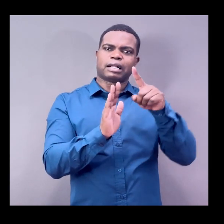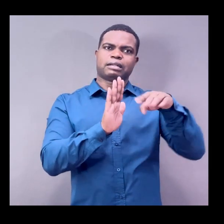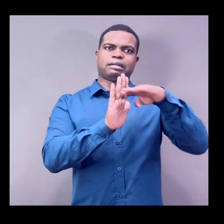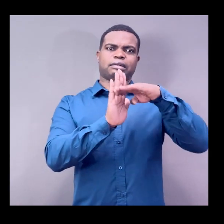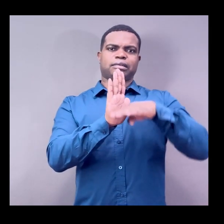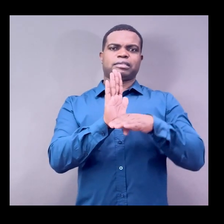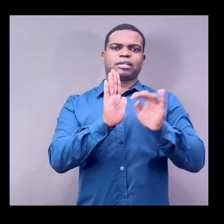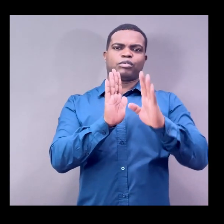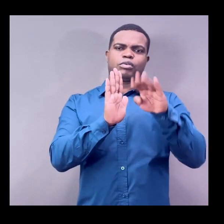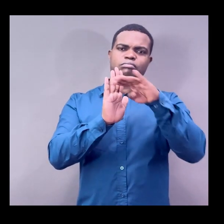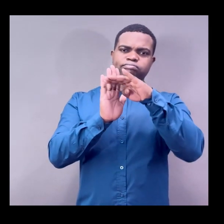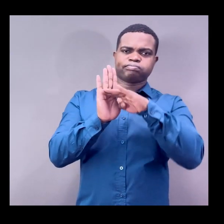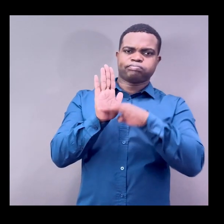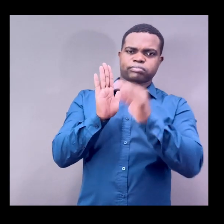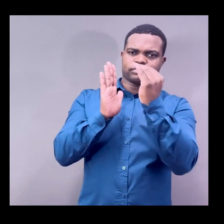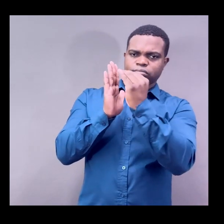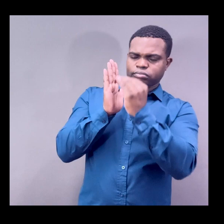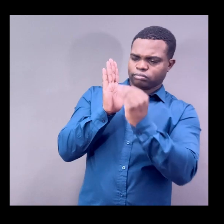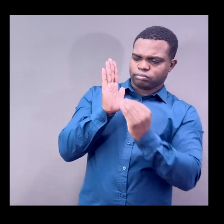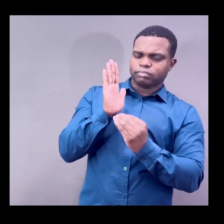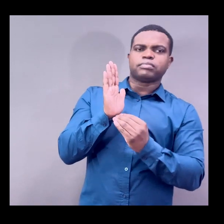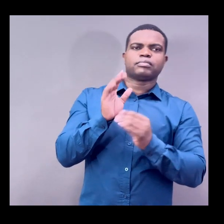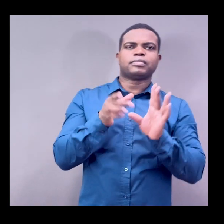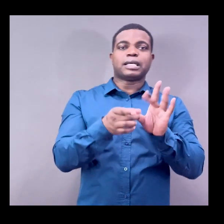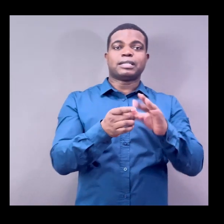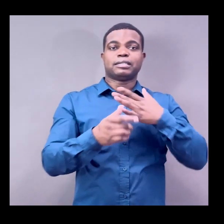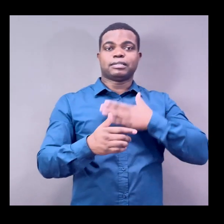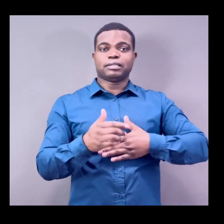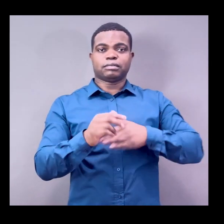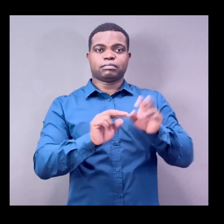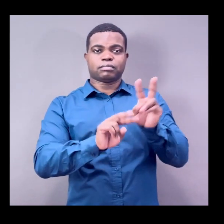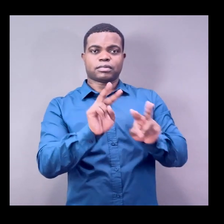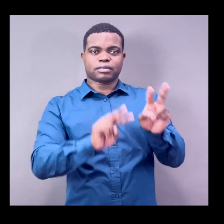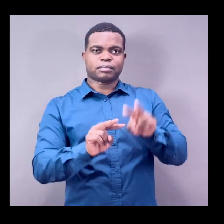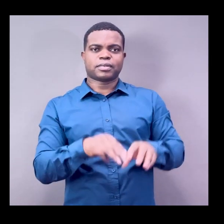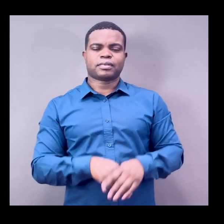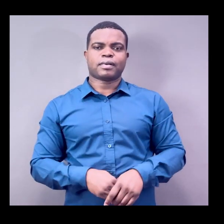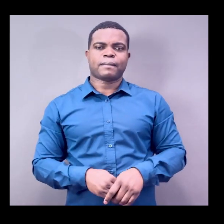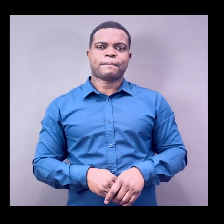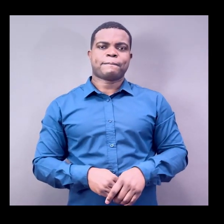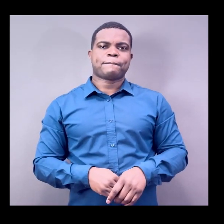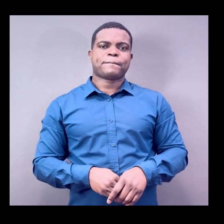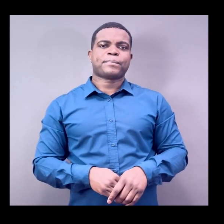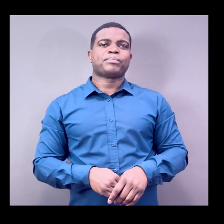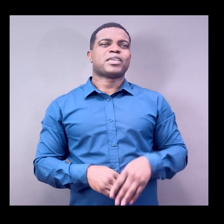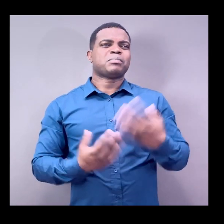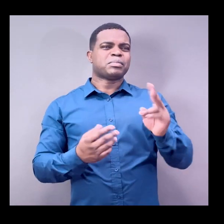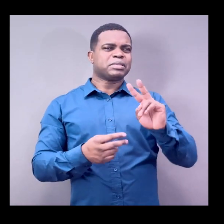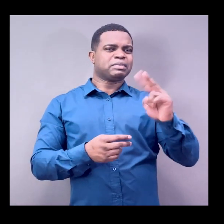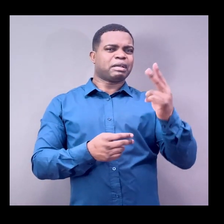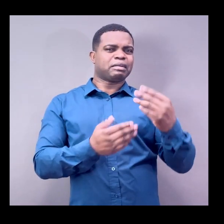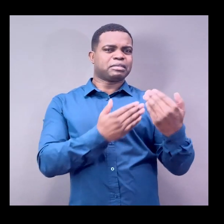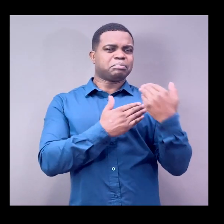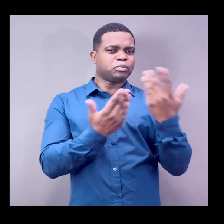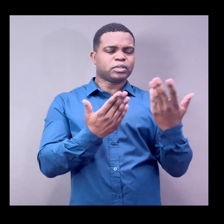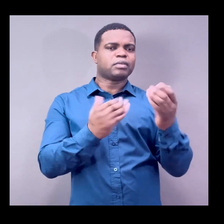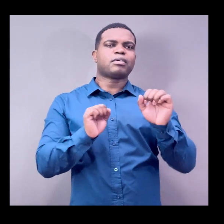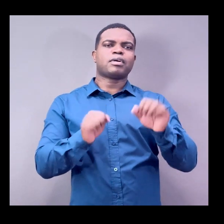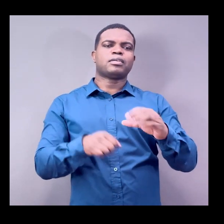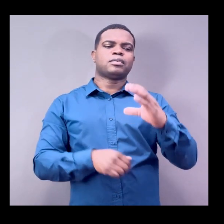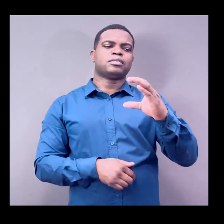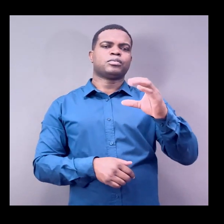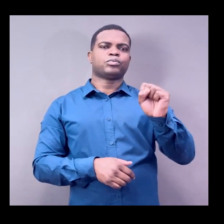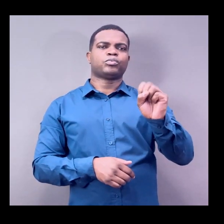do. Maybe the first task is to carry out a need assessment. Maybe the second task is to carry out